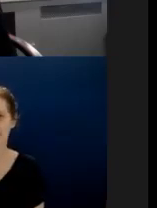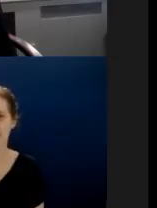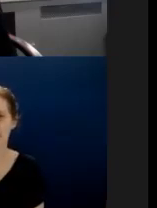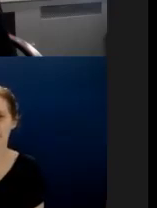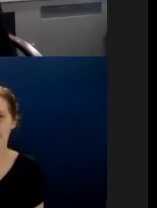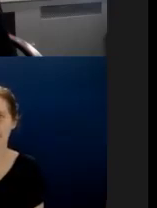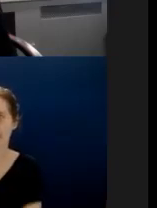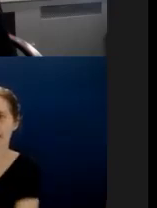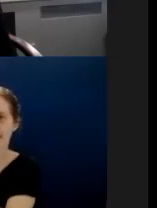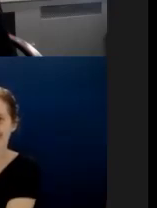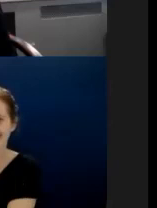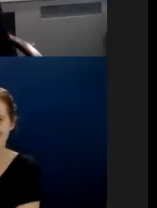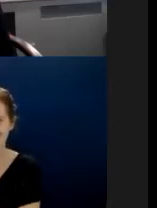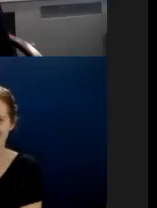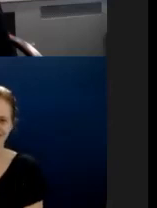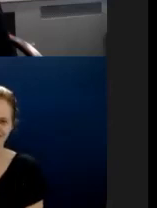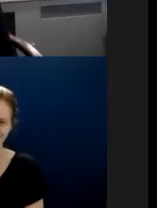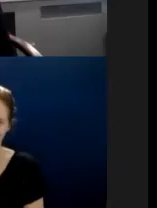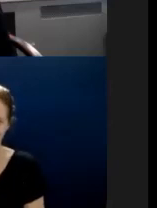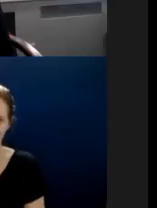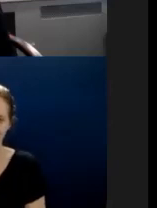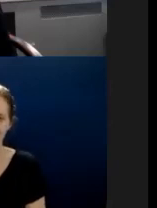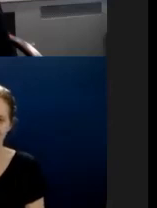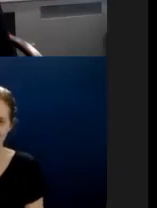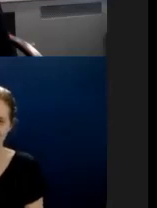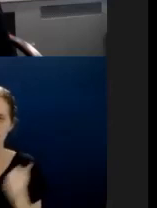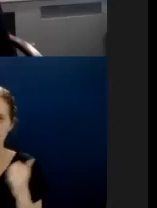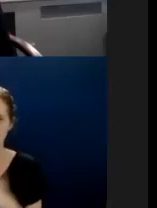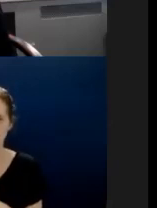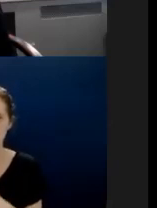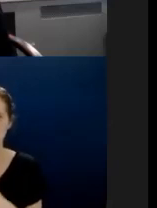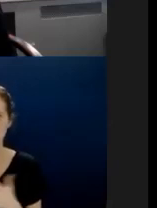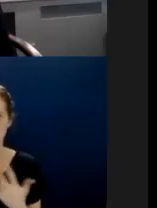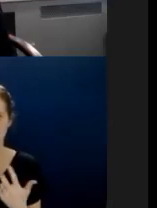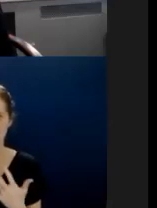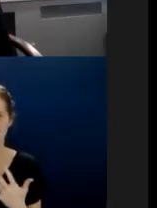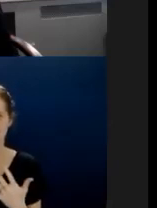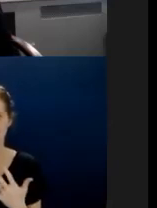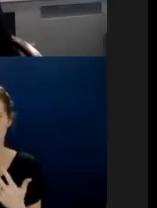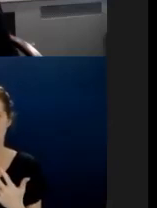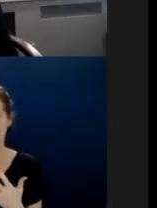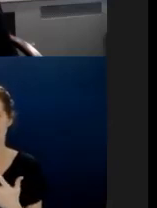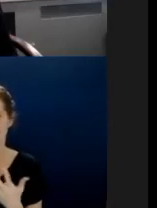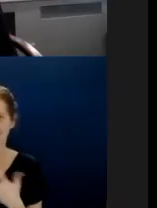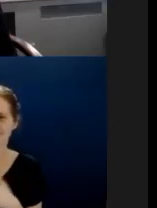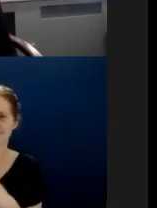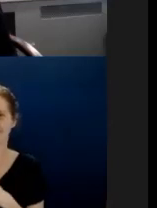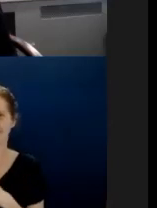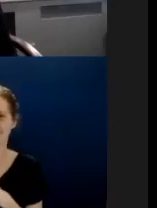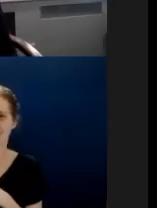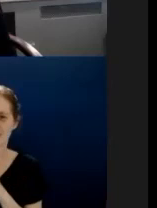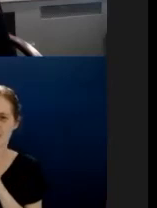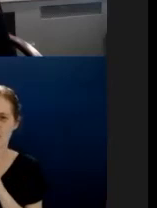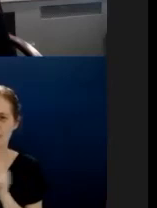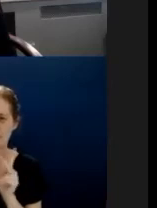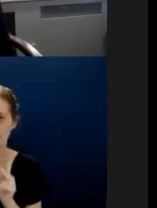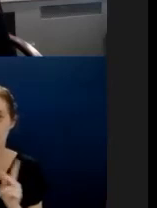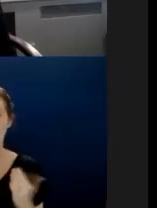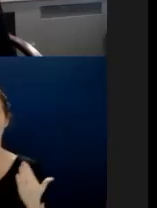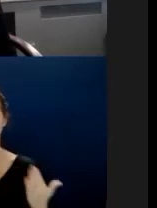to get anyone. I think most of the poll officials that I've encountered have been very